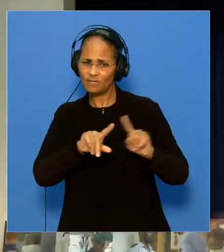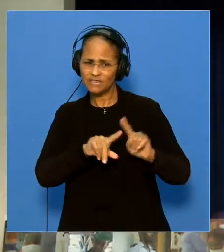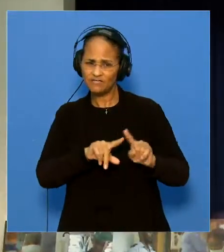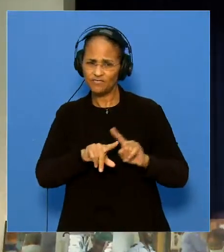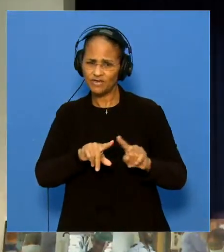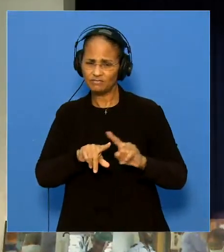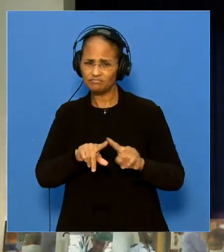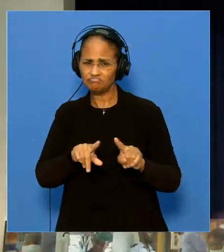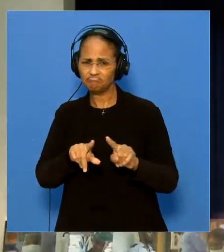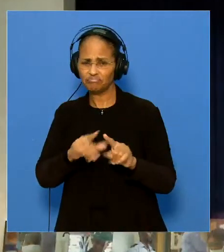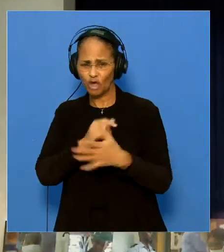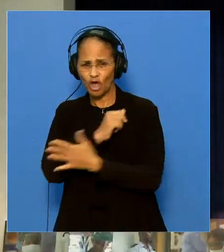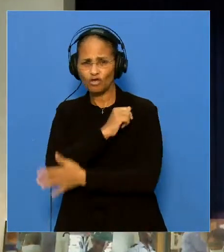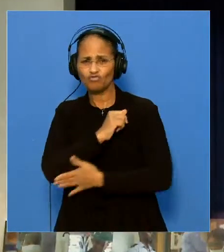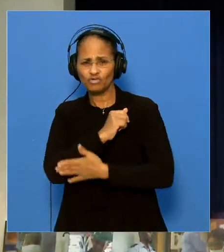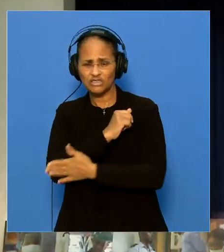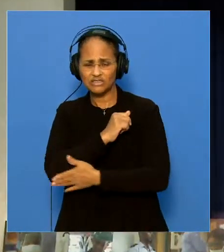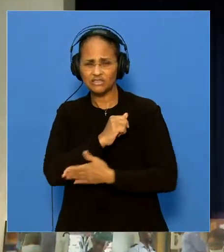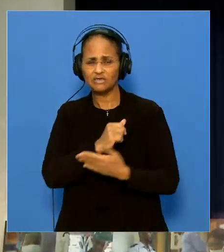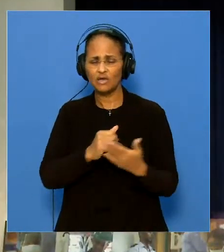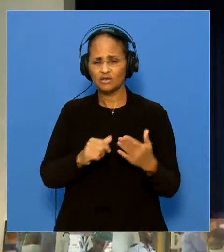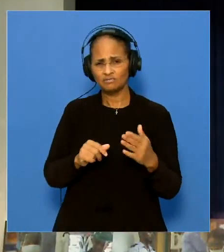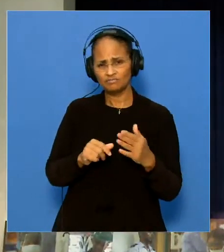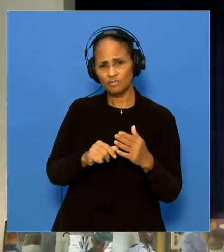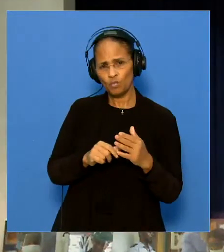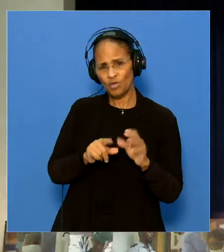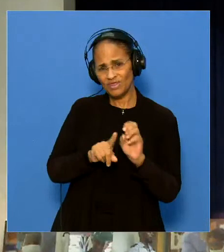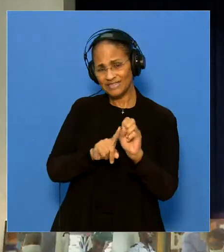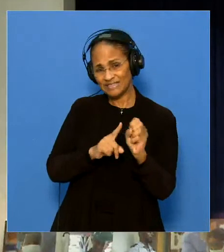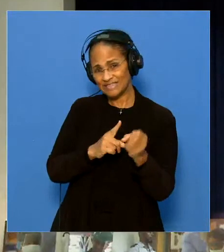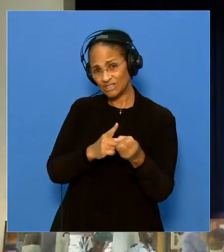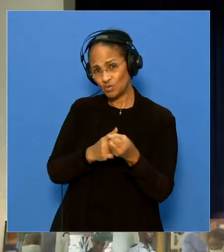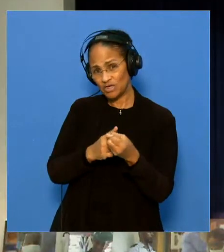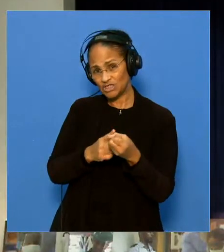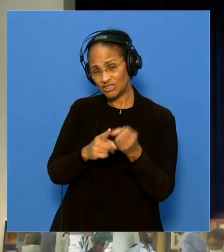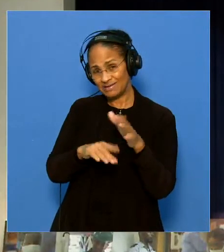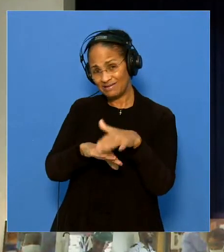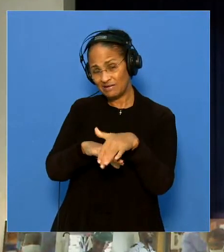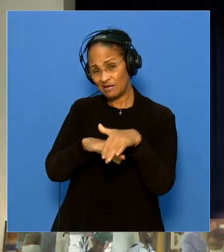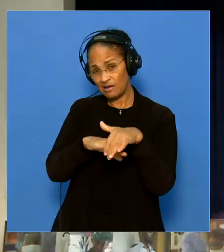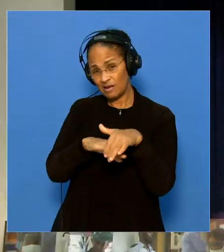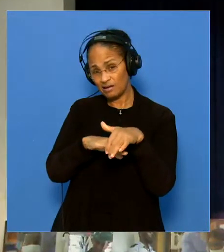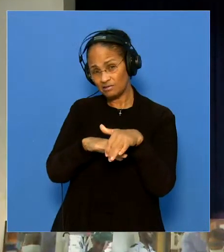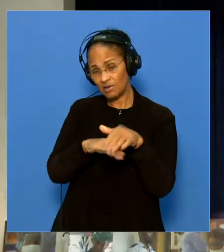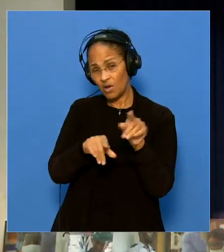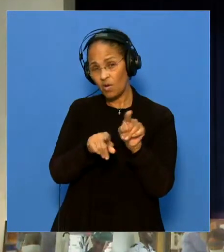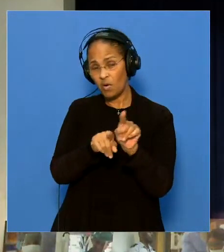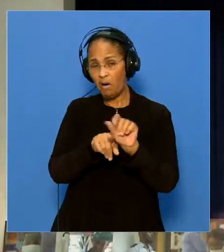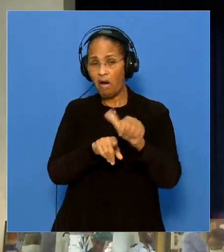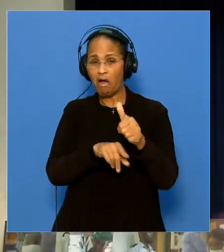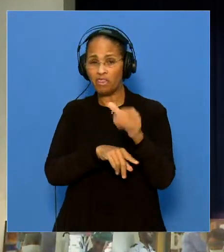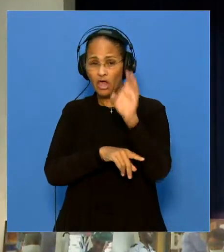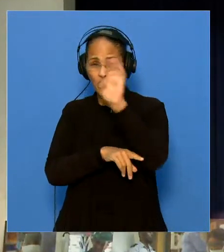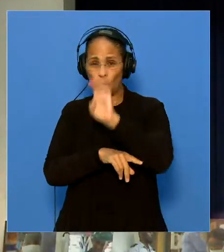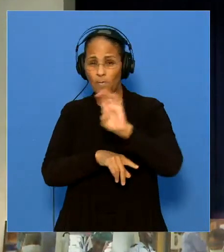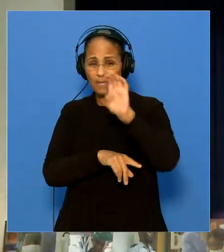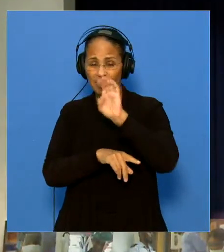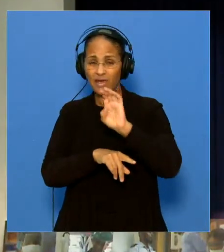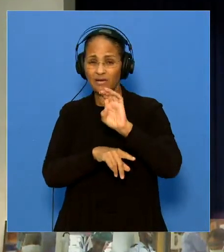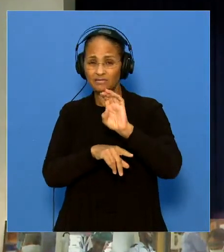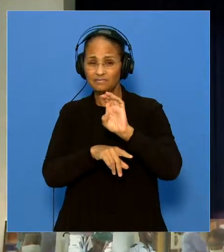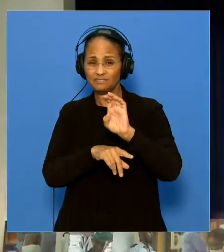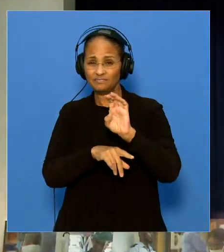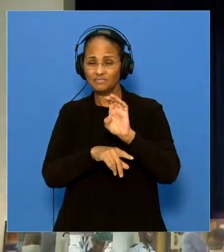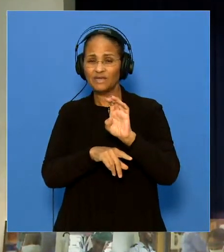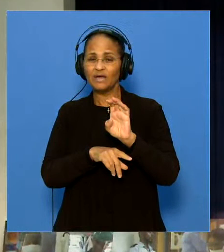jurisdictions? With the situation in England and other European countries